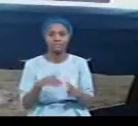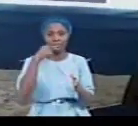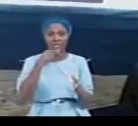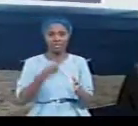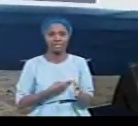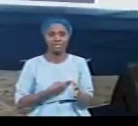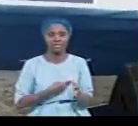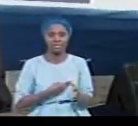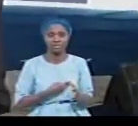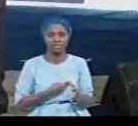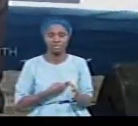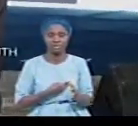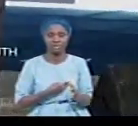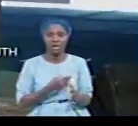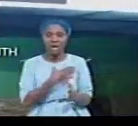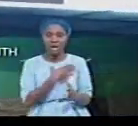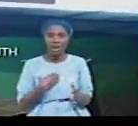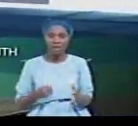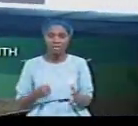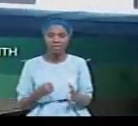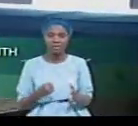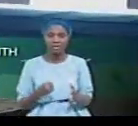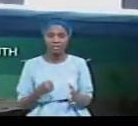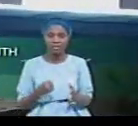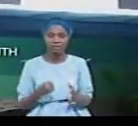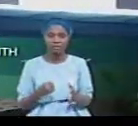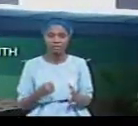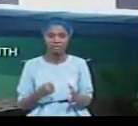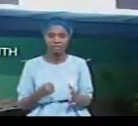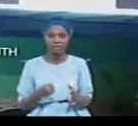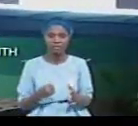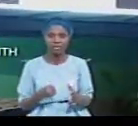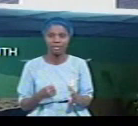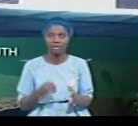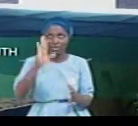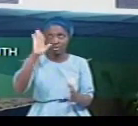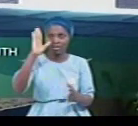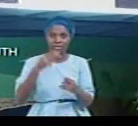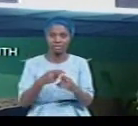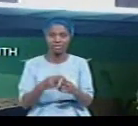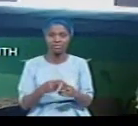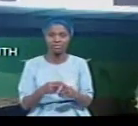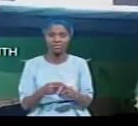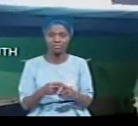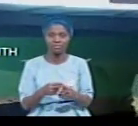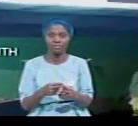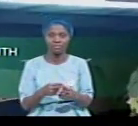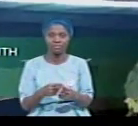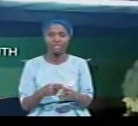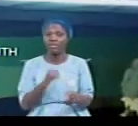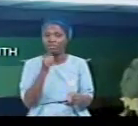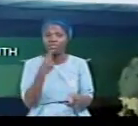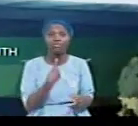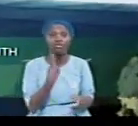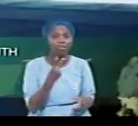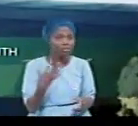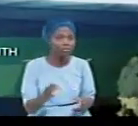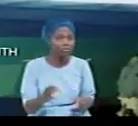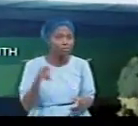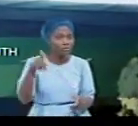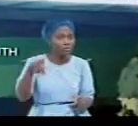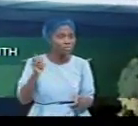us, and his name, not the voice of Peter, and his name, not